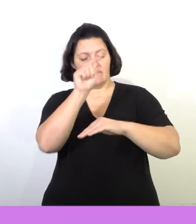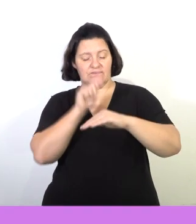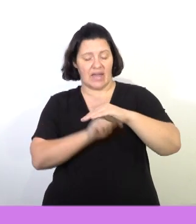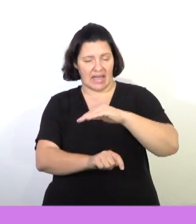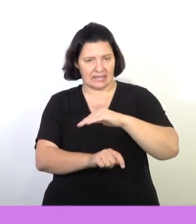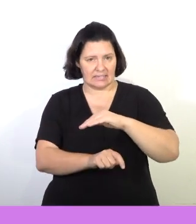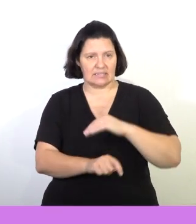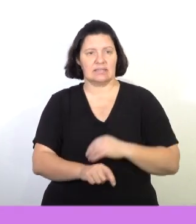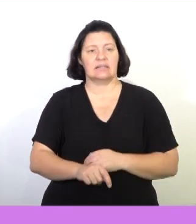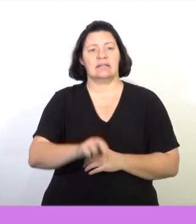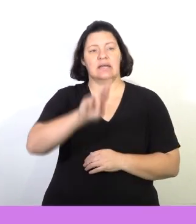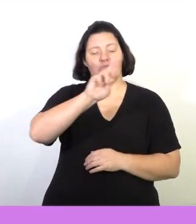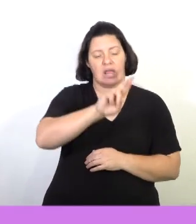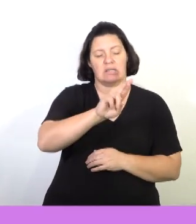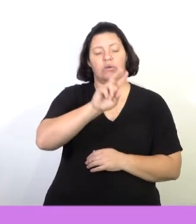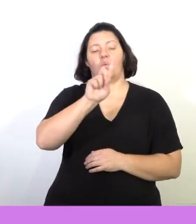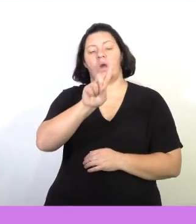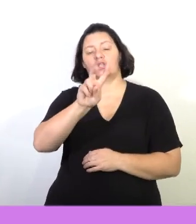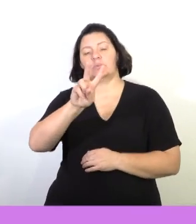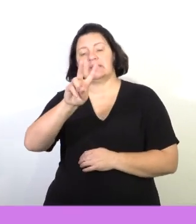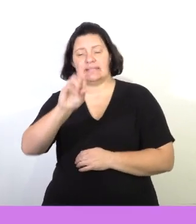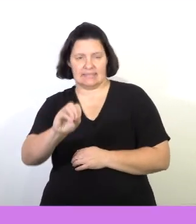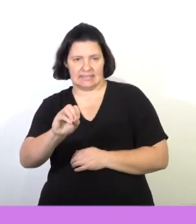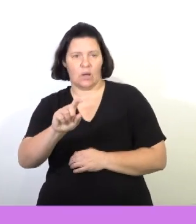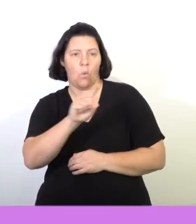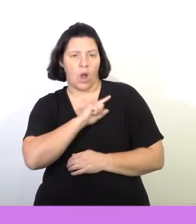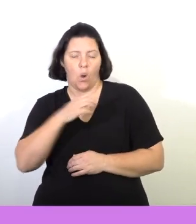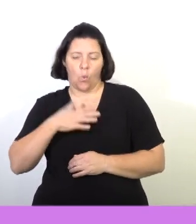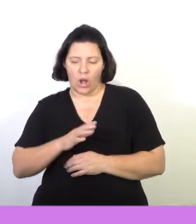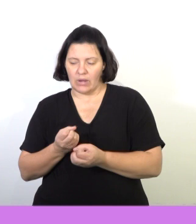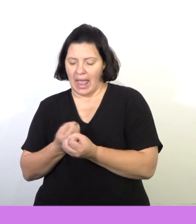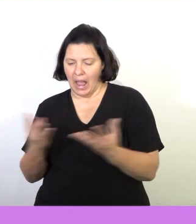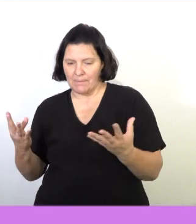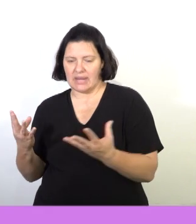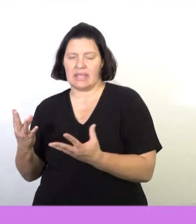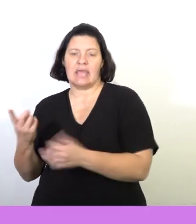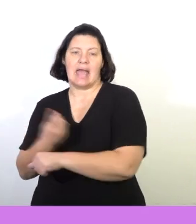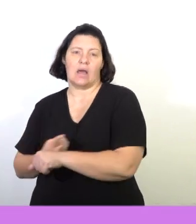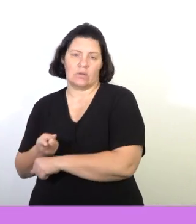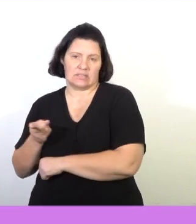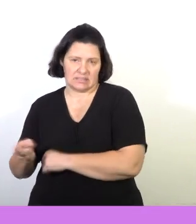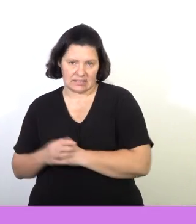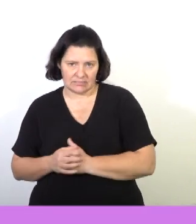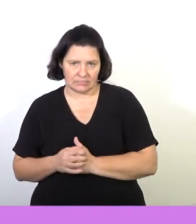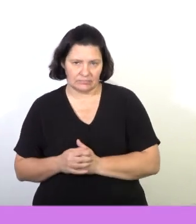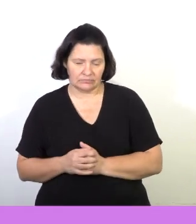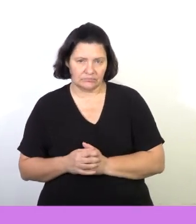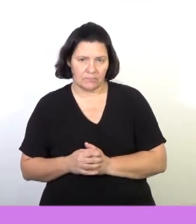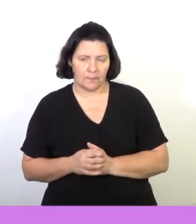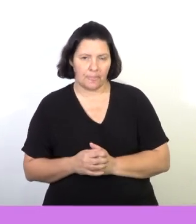And then we divide that by 120 because we are looking for the B, which is number